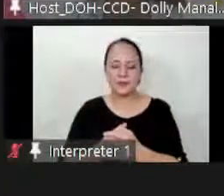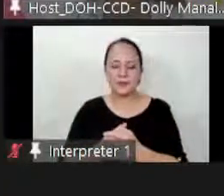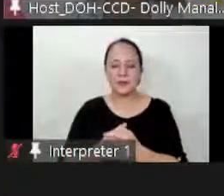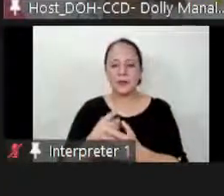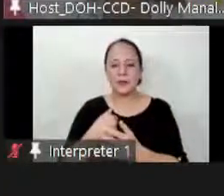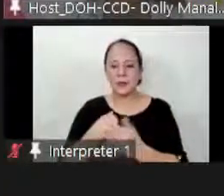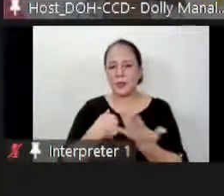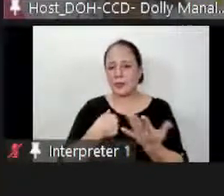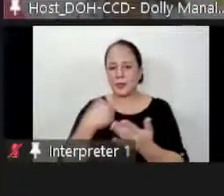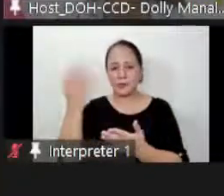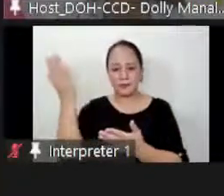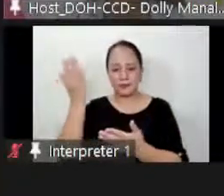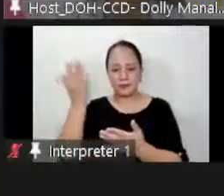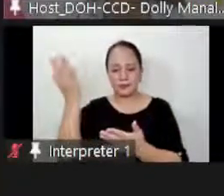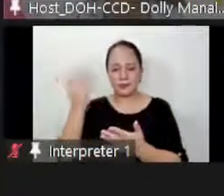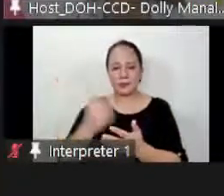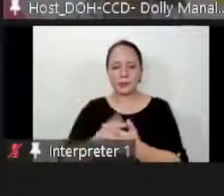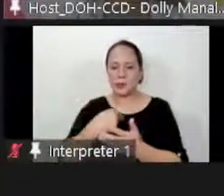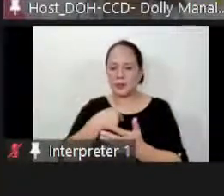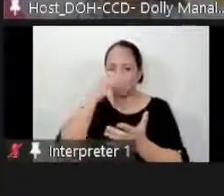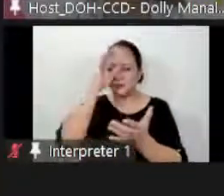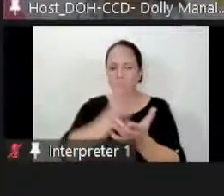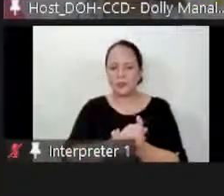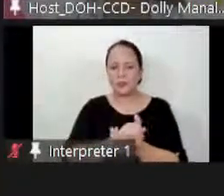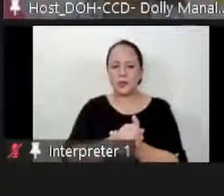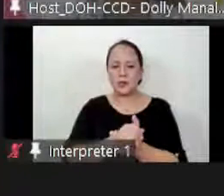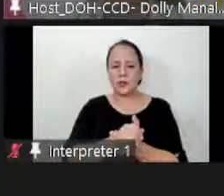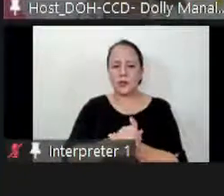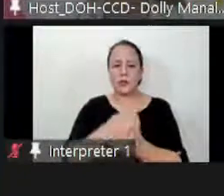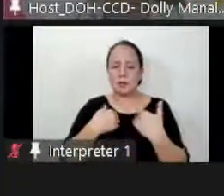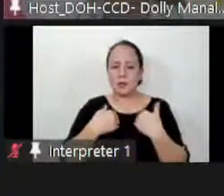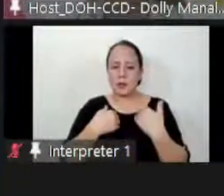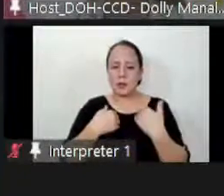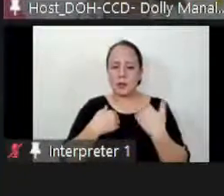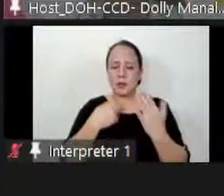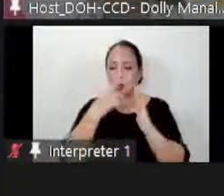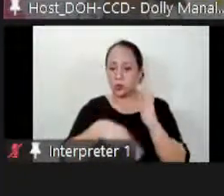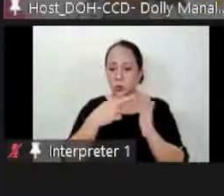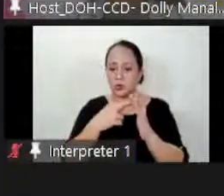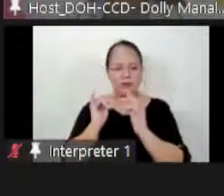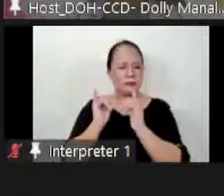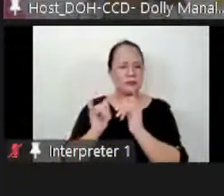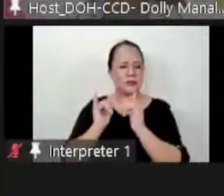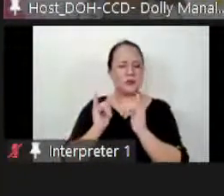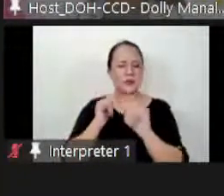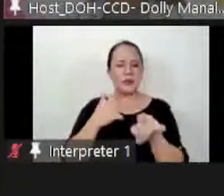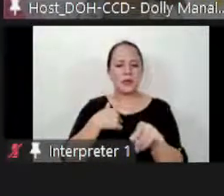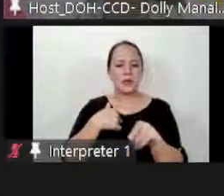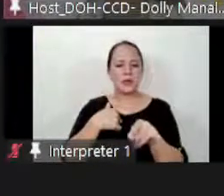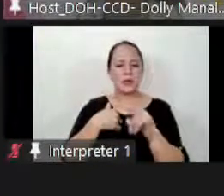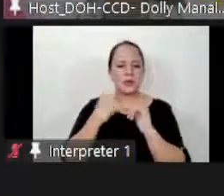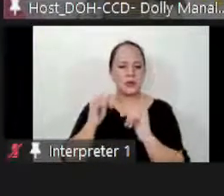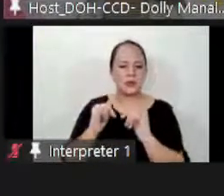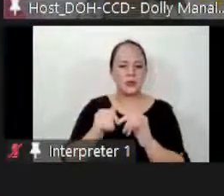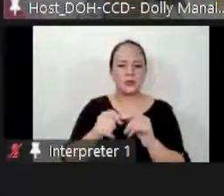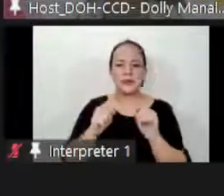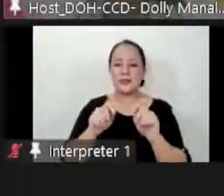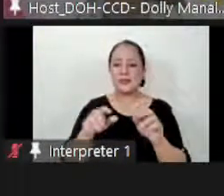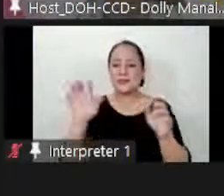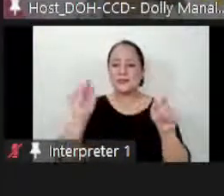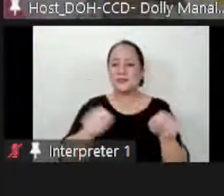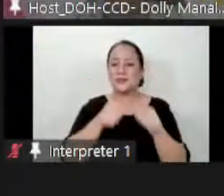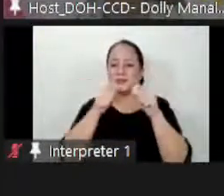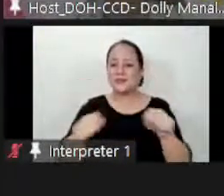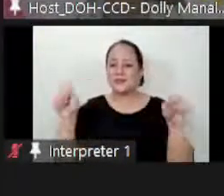your keynote speakers, I believe that my role is similar to that of an orchestra conductor, that is,